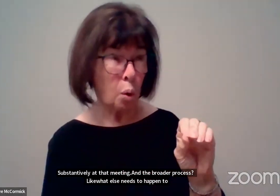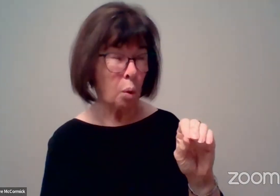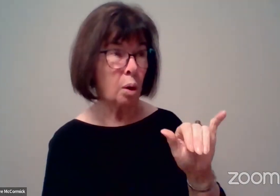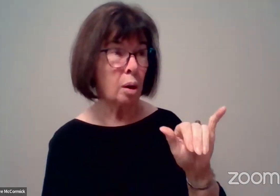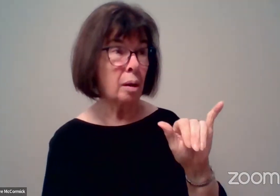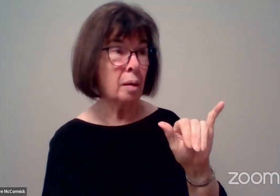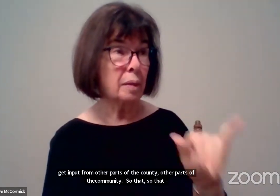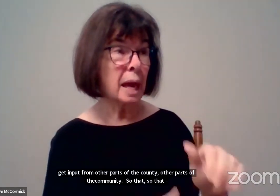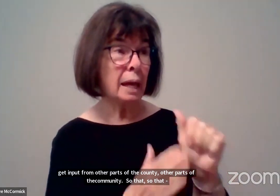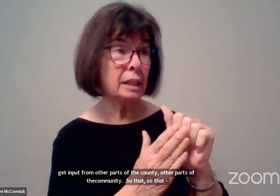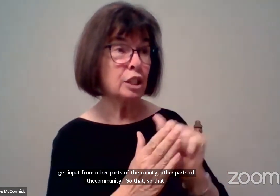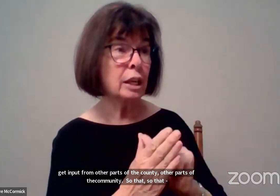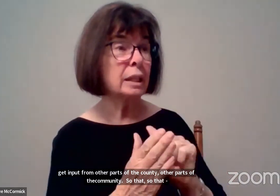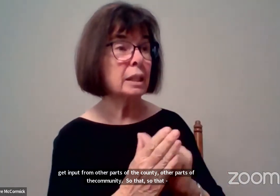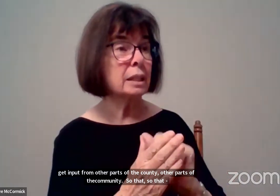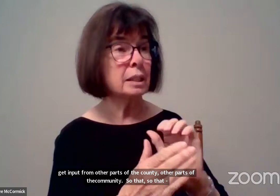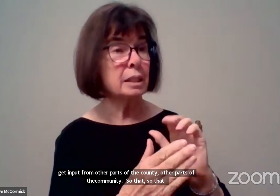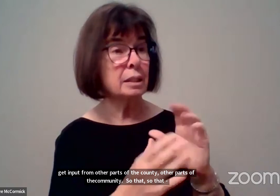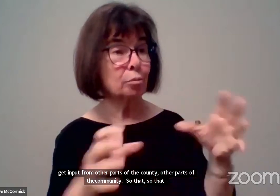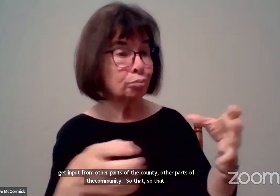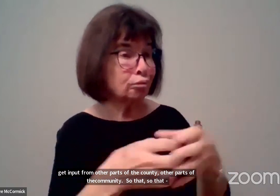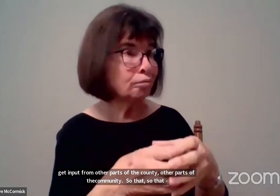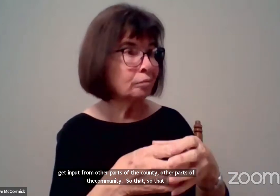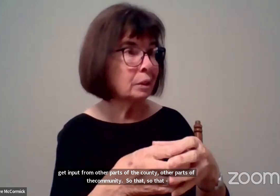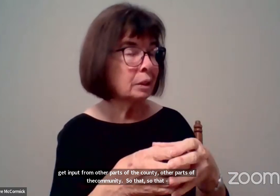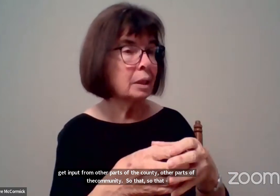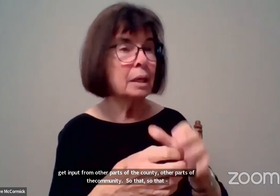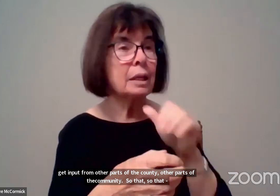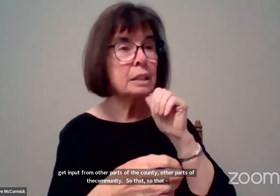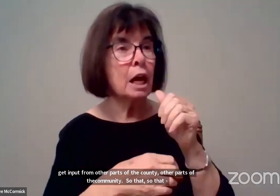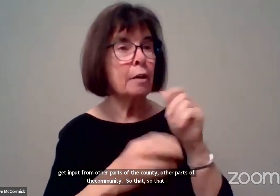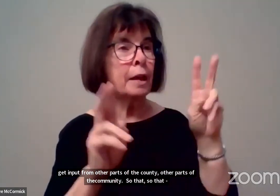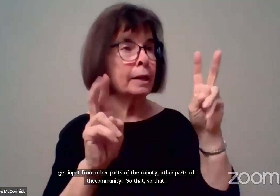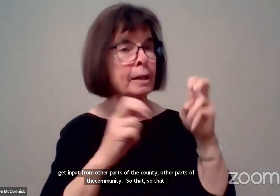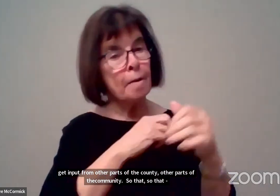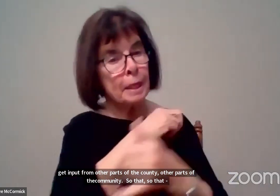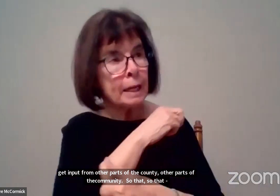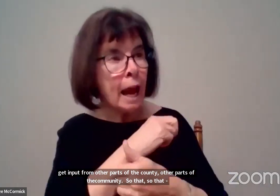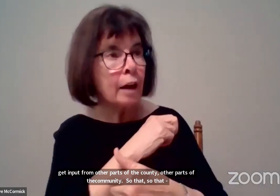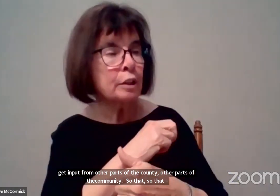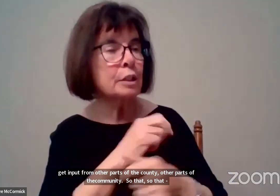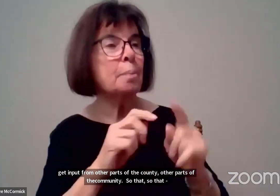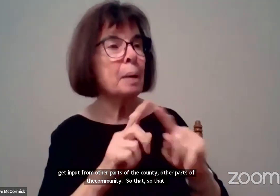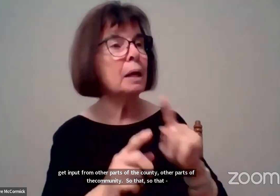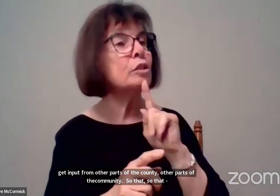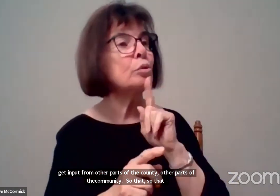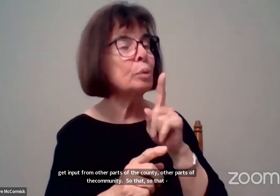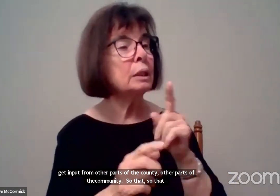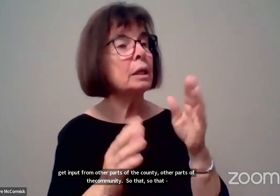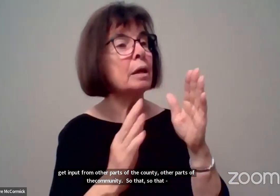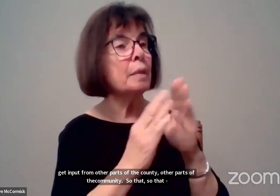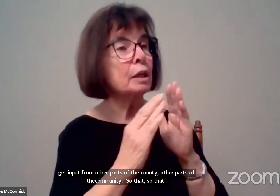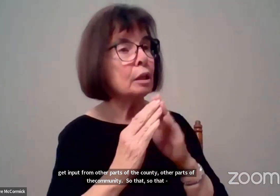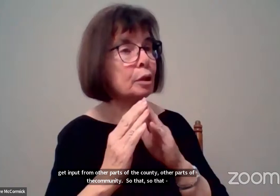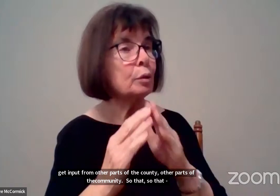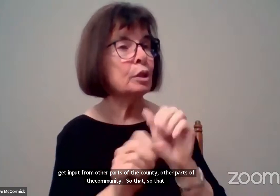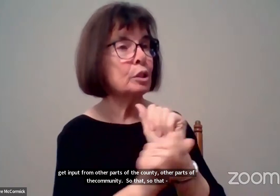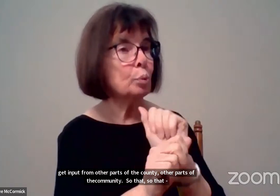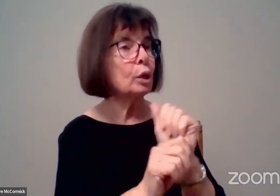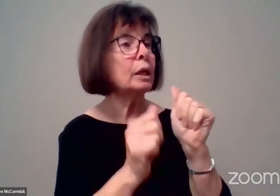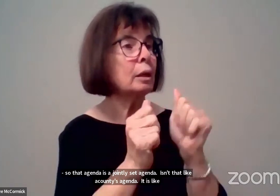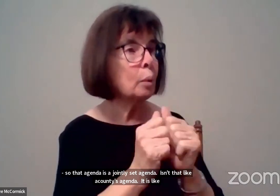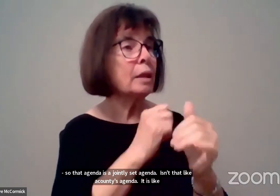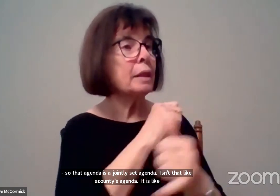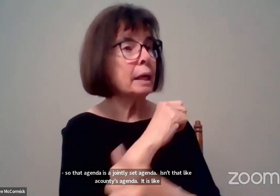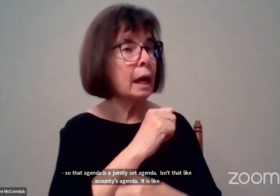agenda is a jointly set agenda. It's not like the county's agenda. It's like the community working with the county to create the agenda